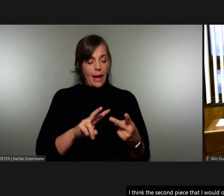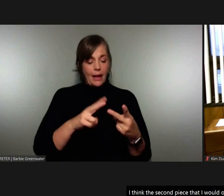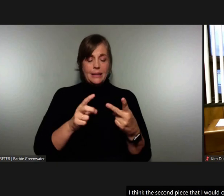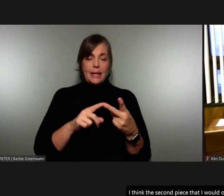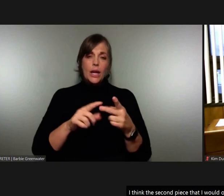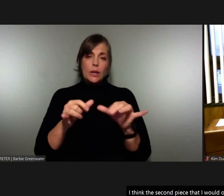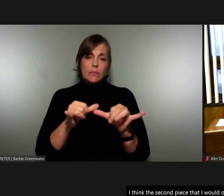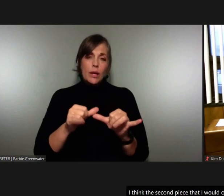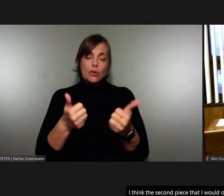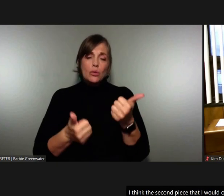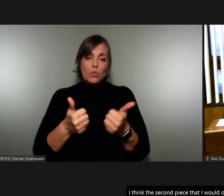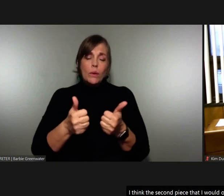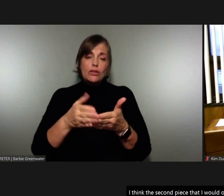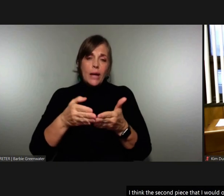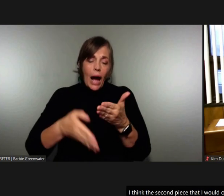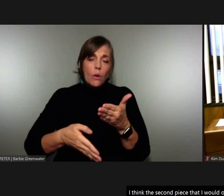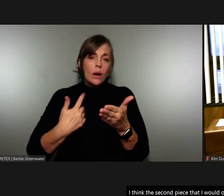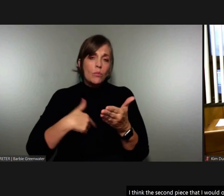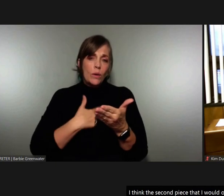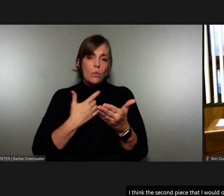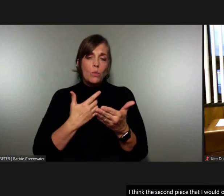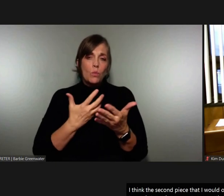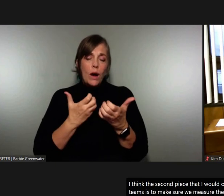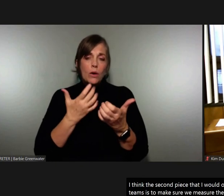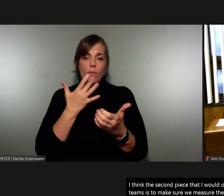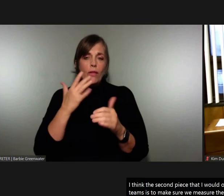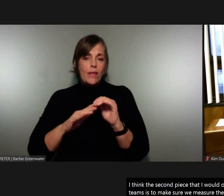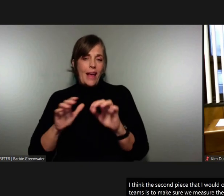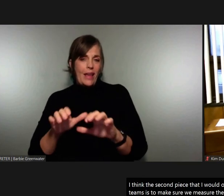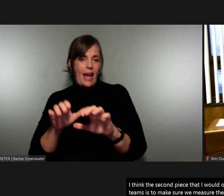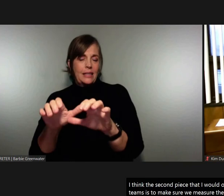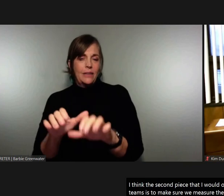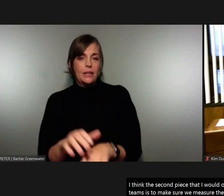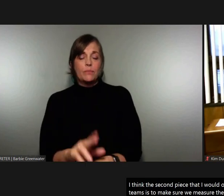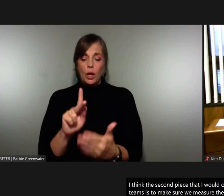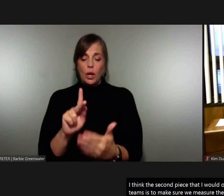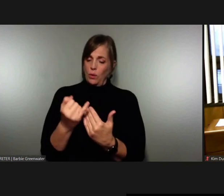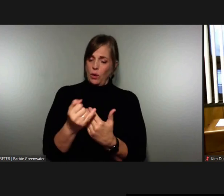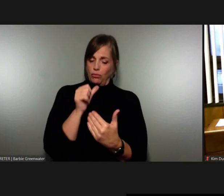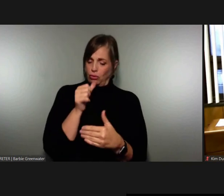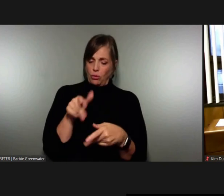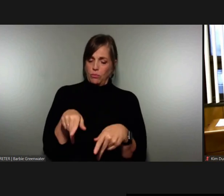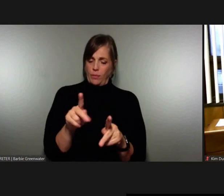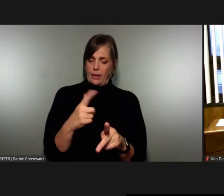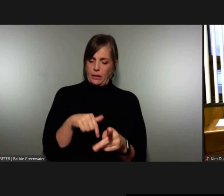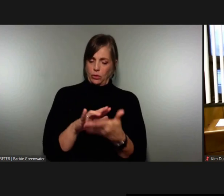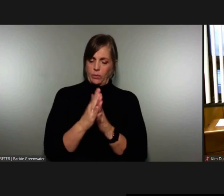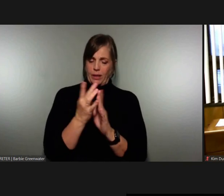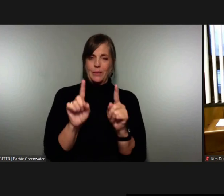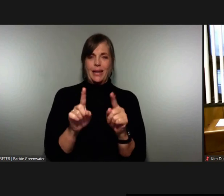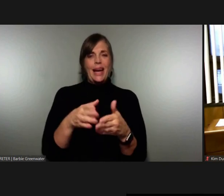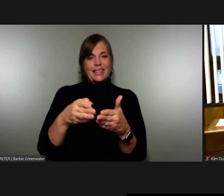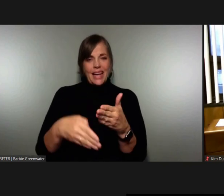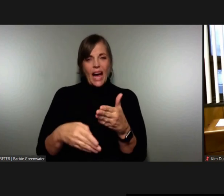want to produce rather than the activity. It's not projects that allow us to be successful. It's the outcomes